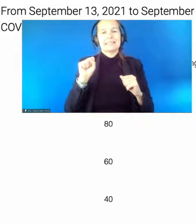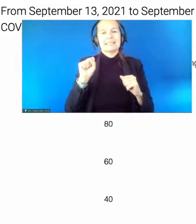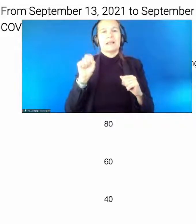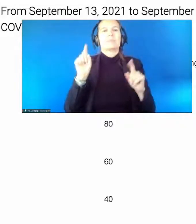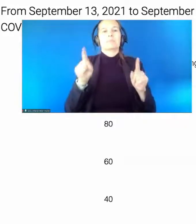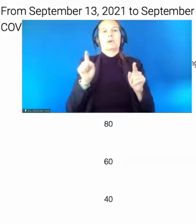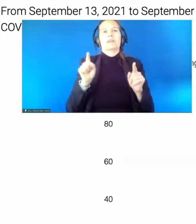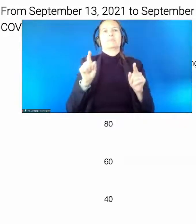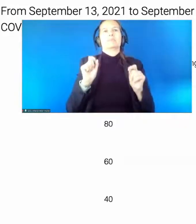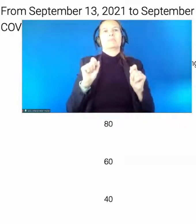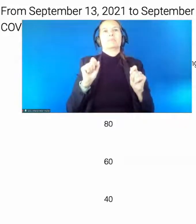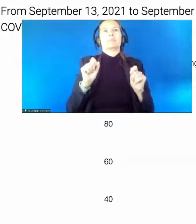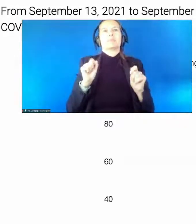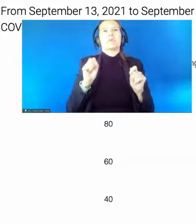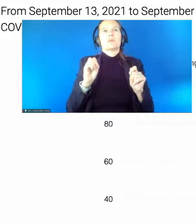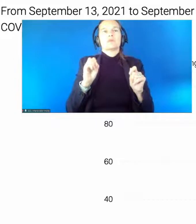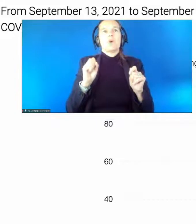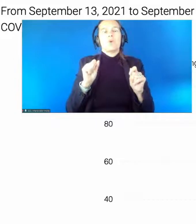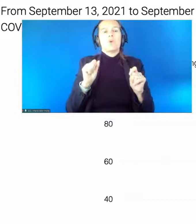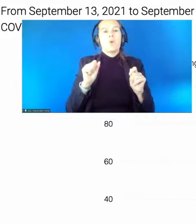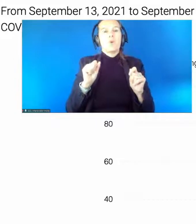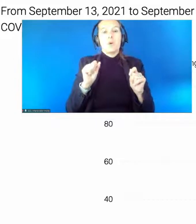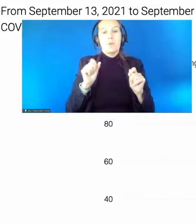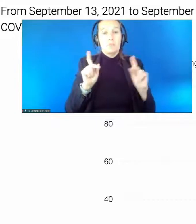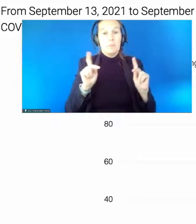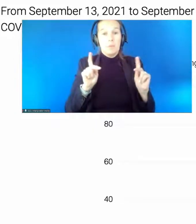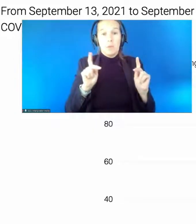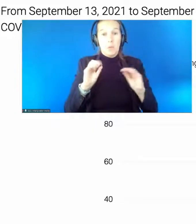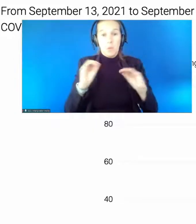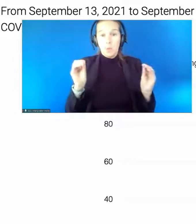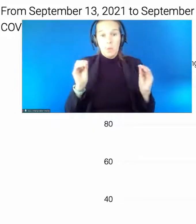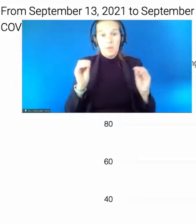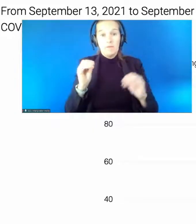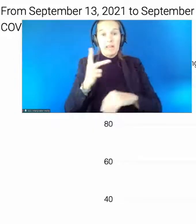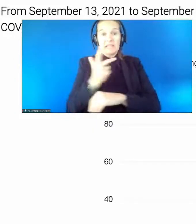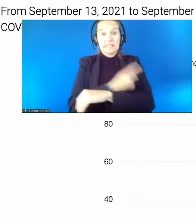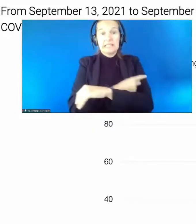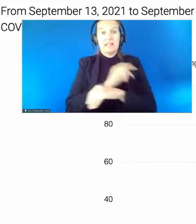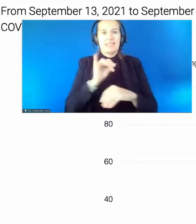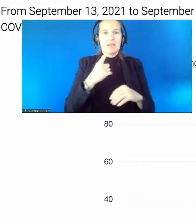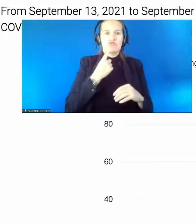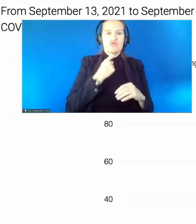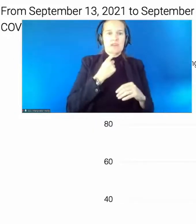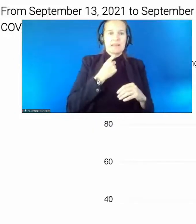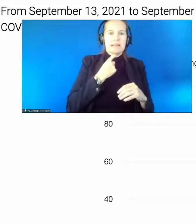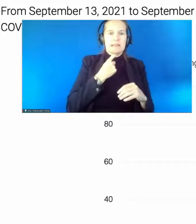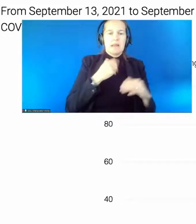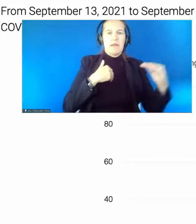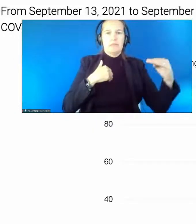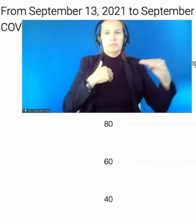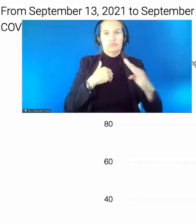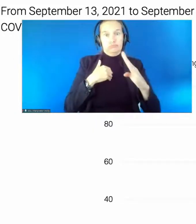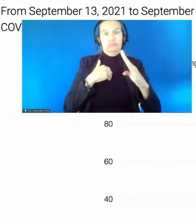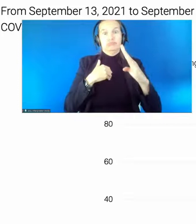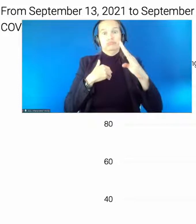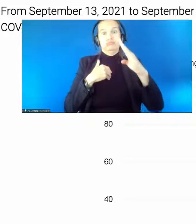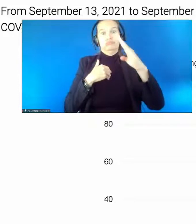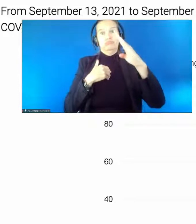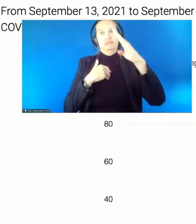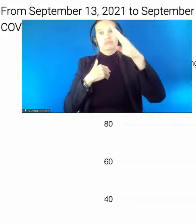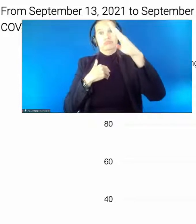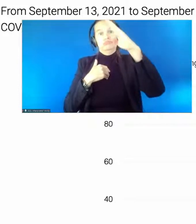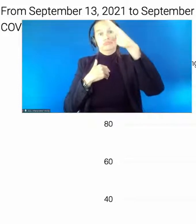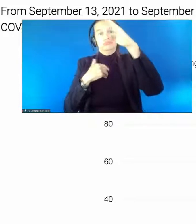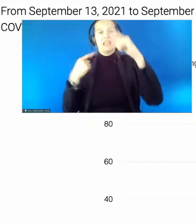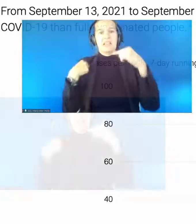Yeah, here we go. So among the unvaccinated, we had a huge rise of cases in the last month